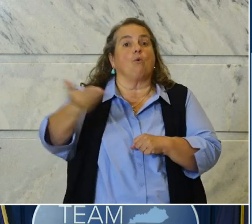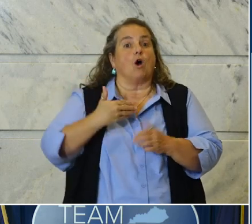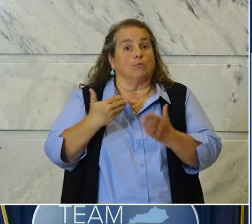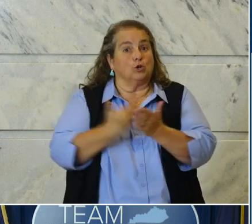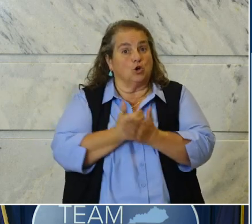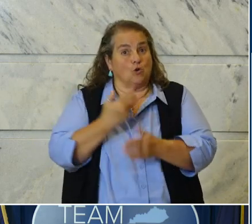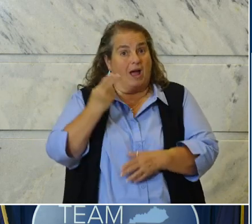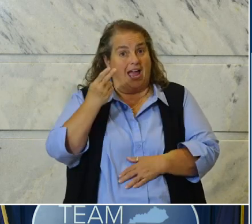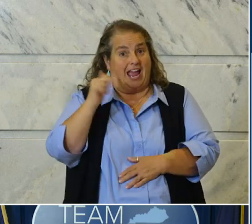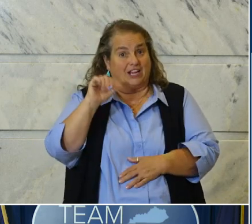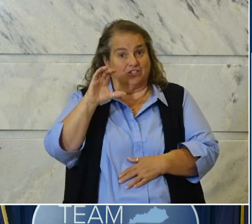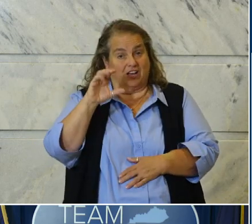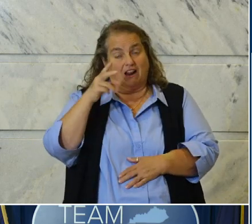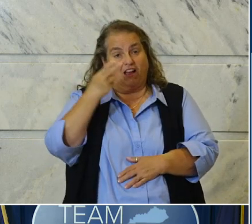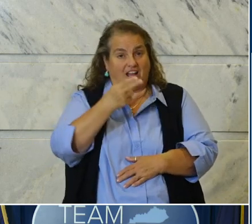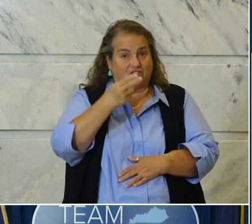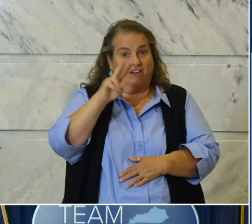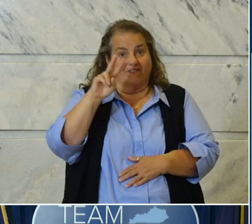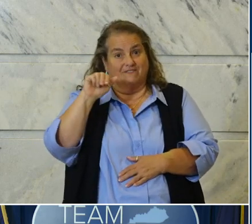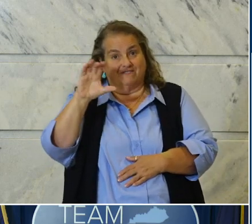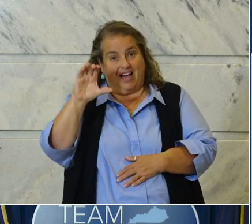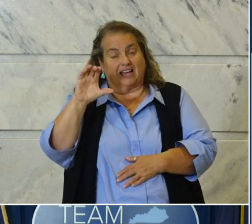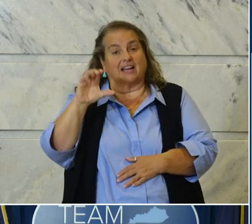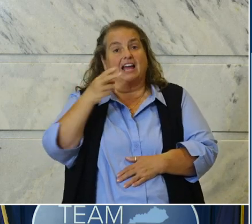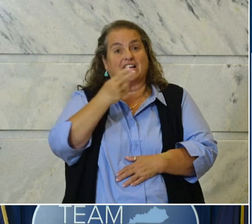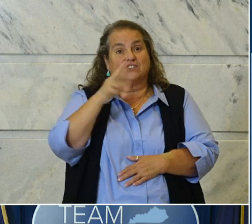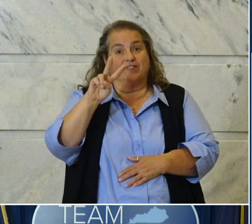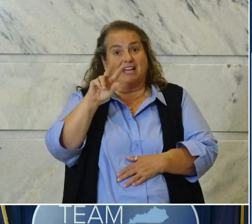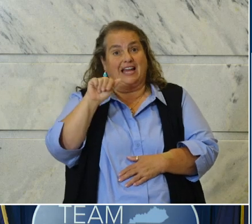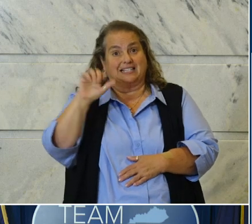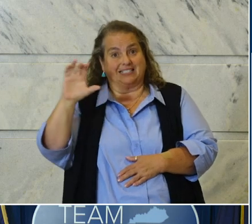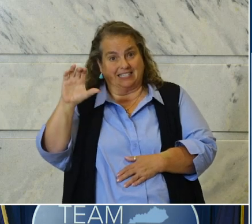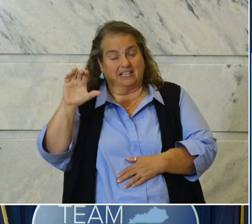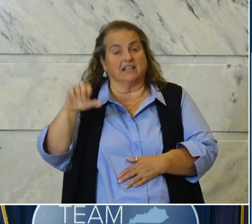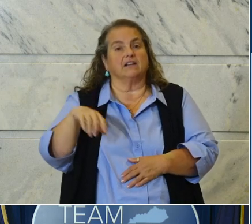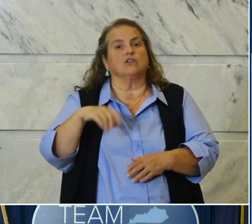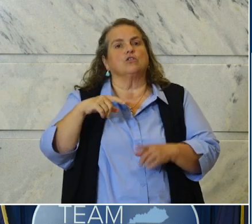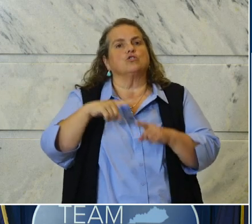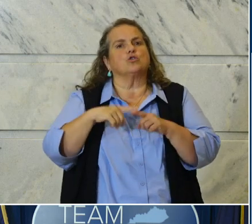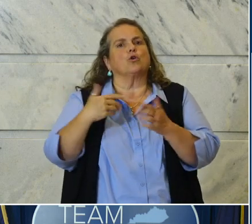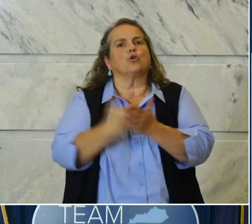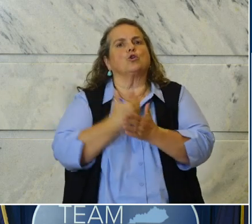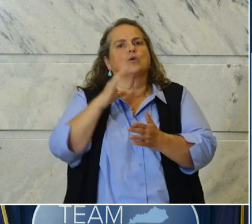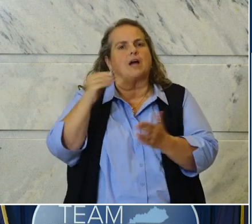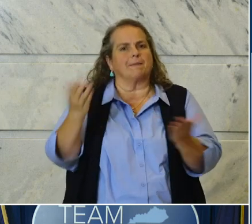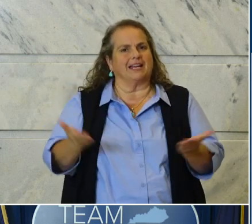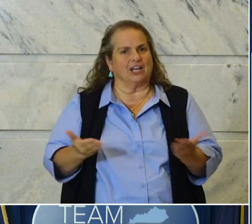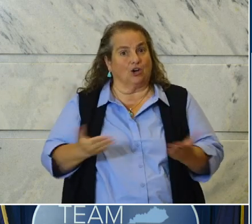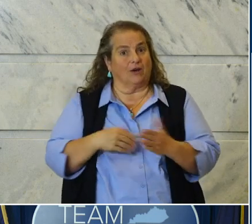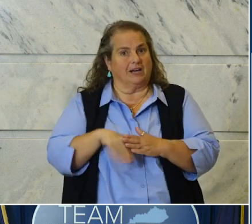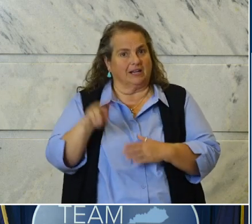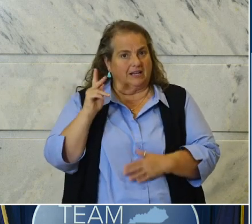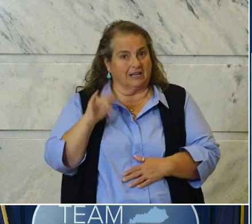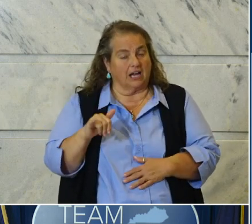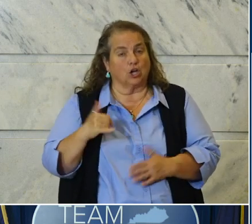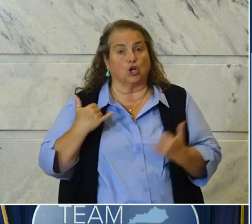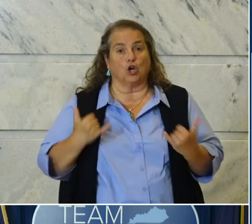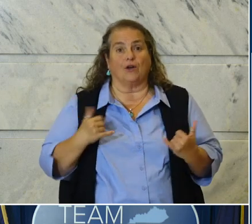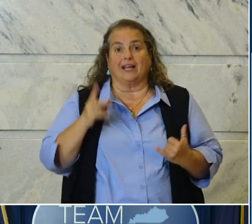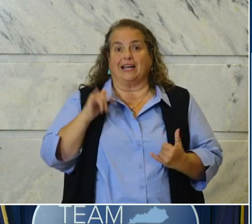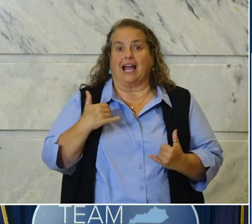distributing location, HVAC, as the latest in a key industry in Kentucky. Currently, Kentucky has